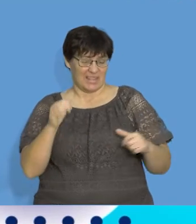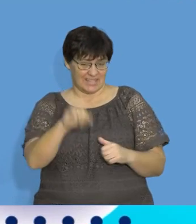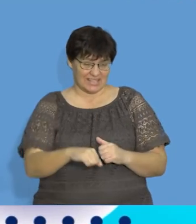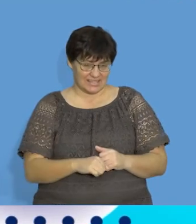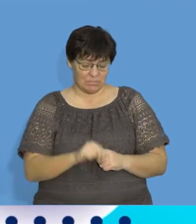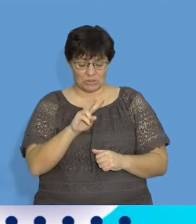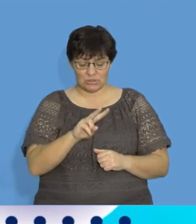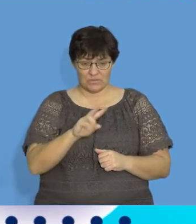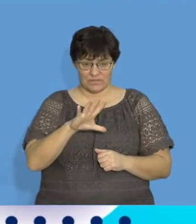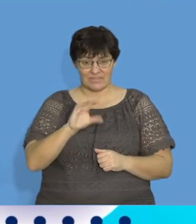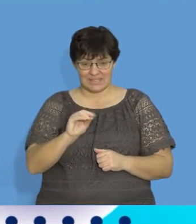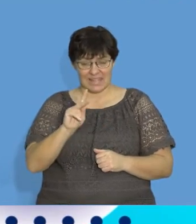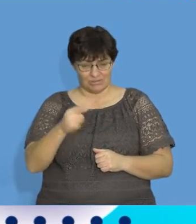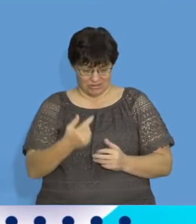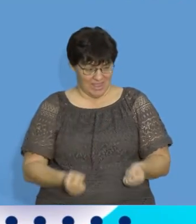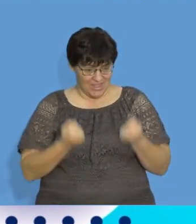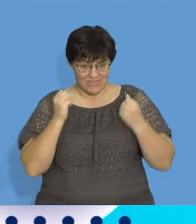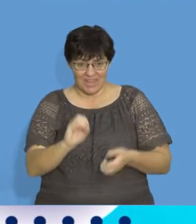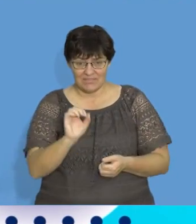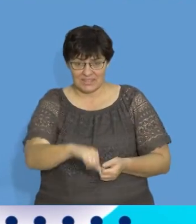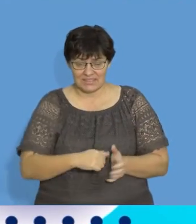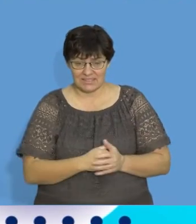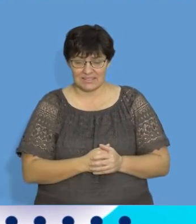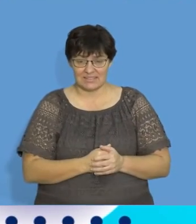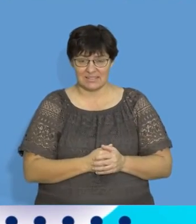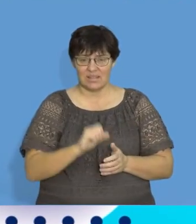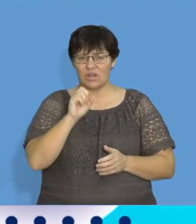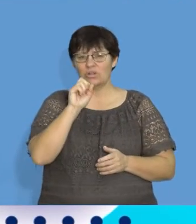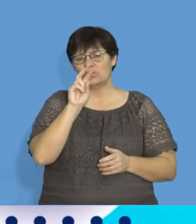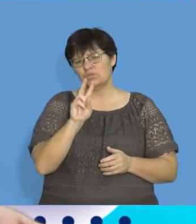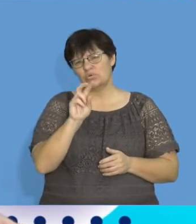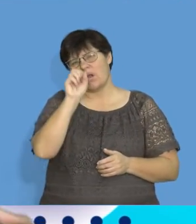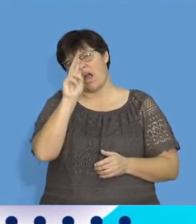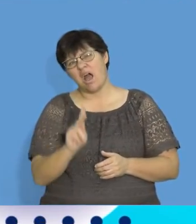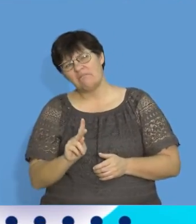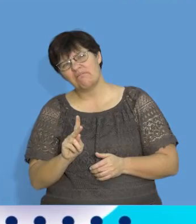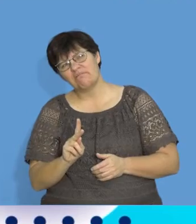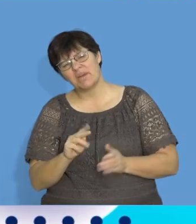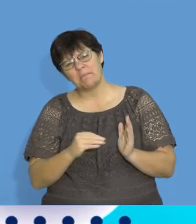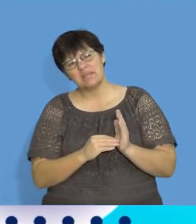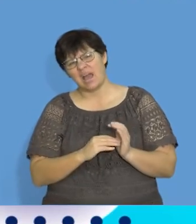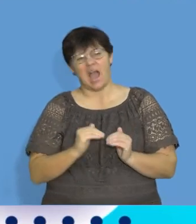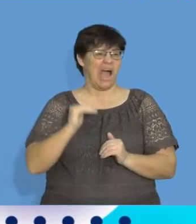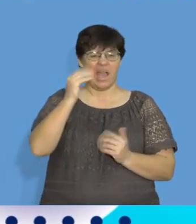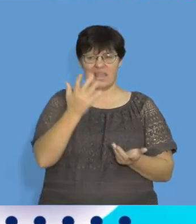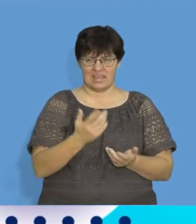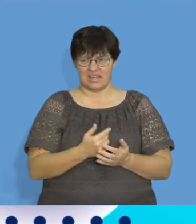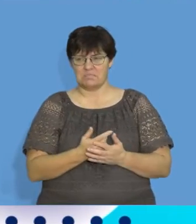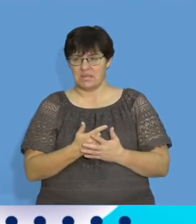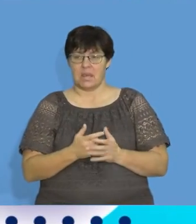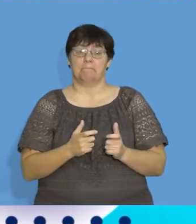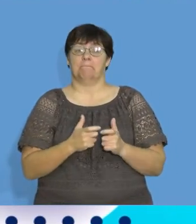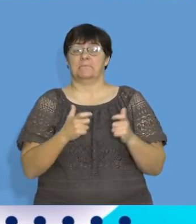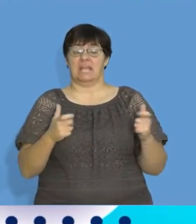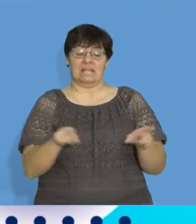but 250 kilograms is quite heavy. 2.5 meters, not as high, so I didn't expect as big